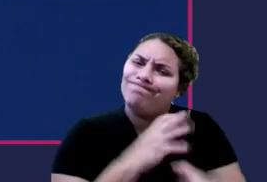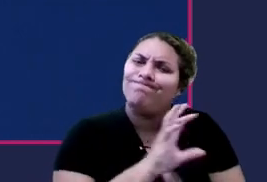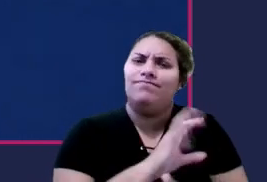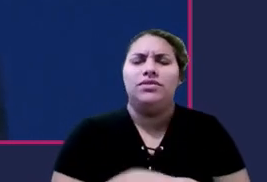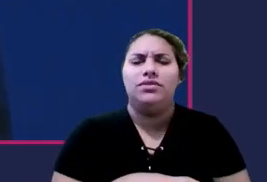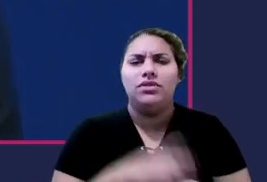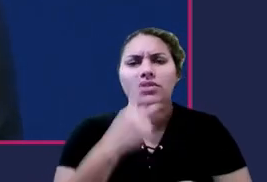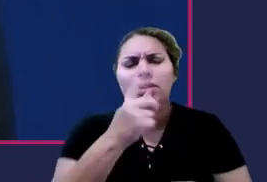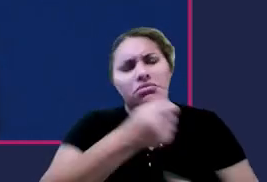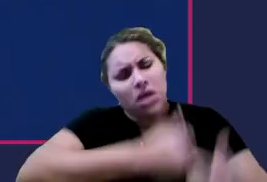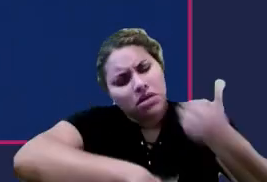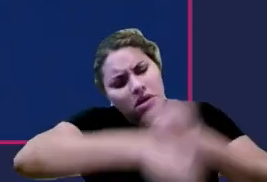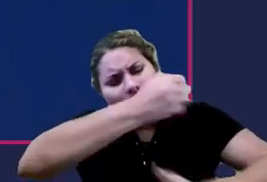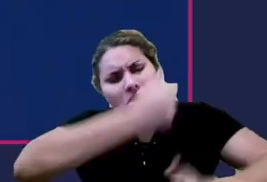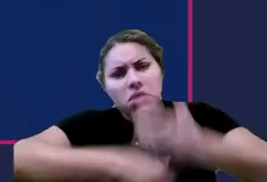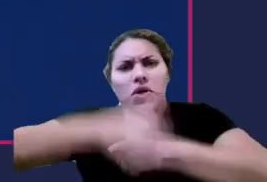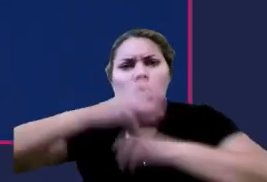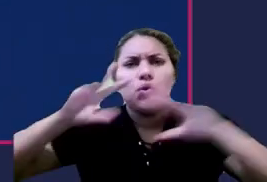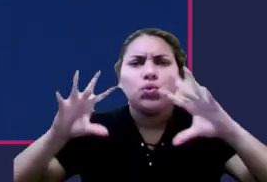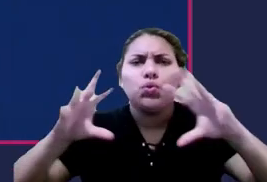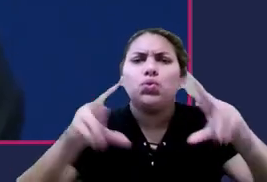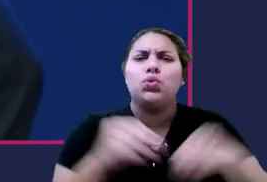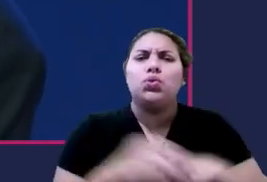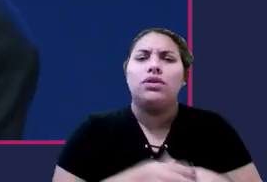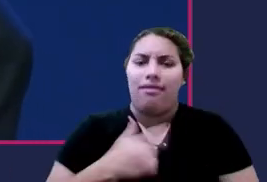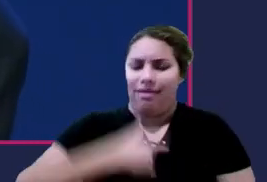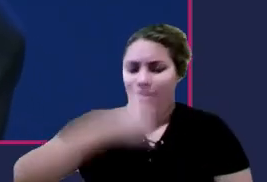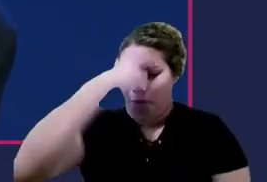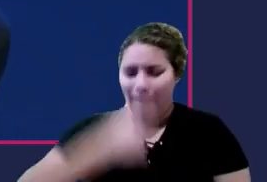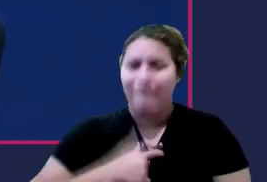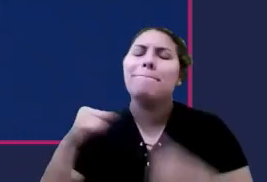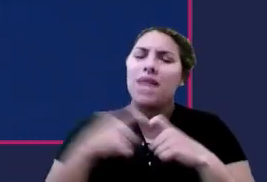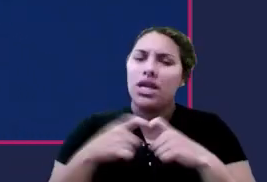your sensibility. All the